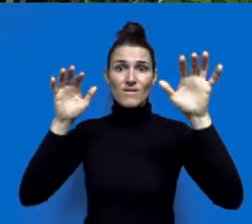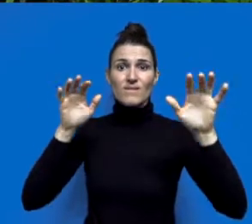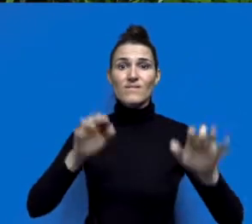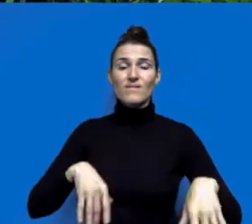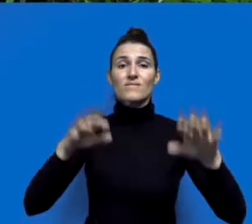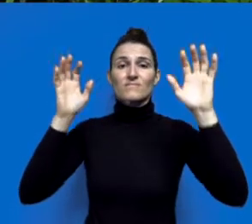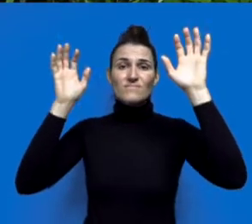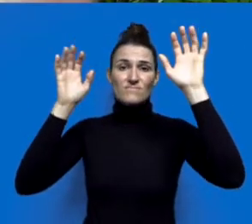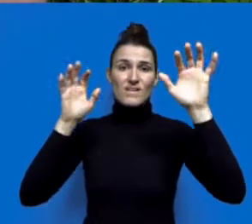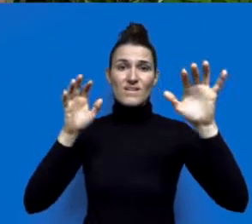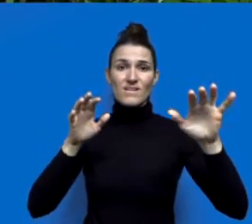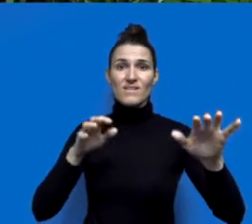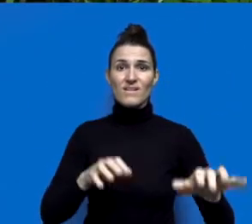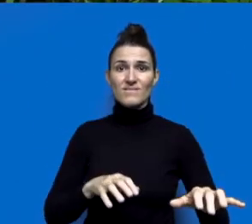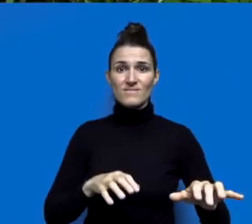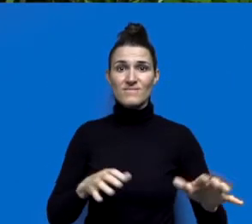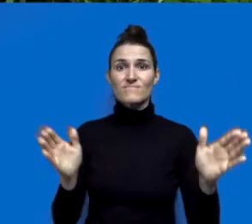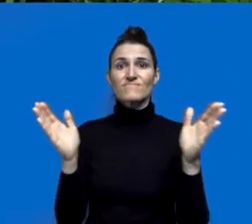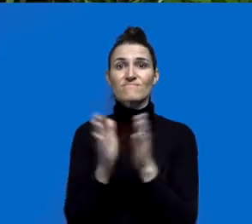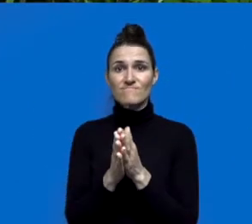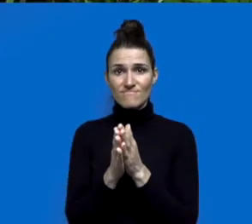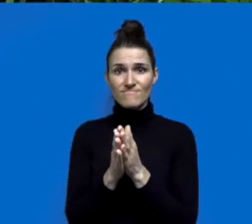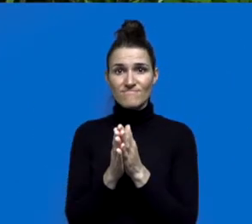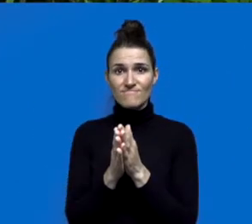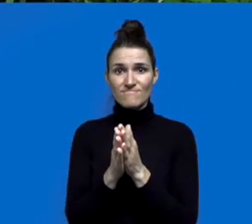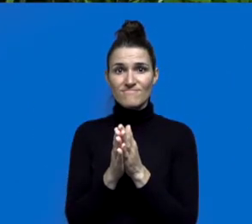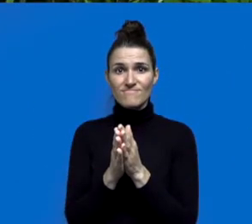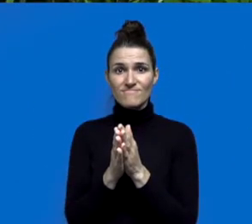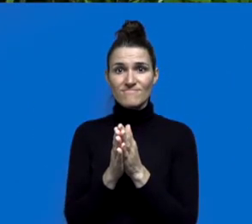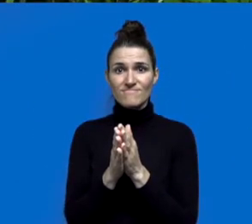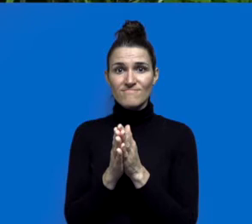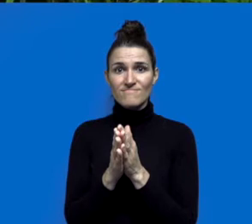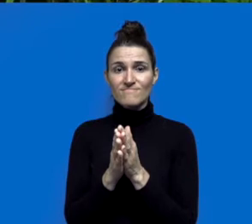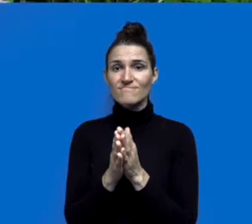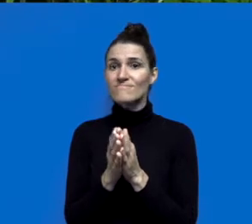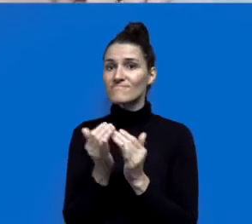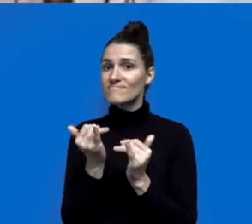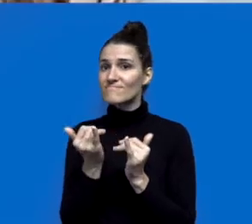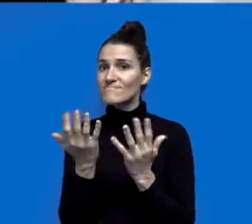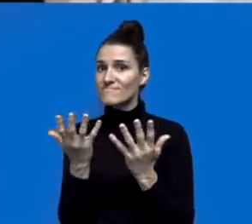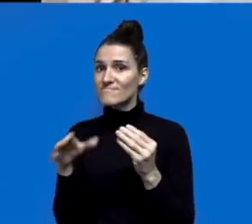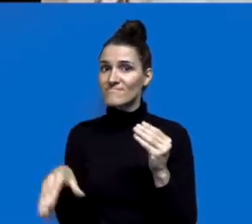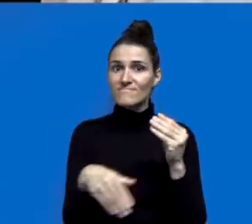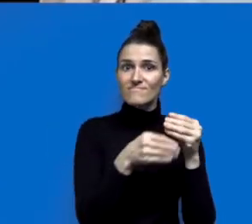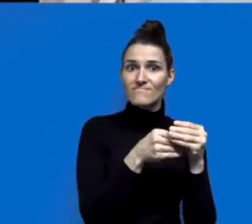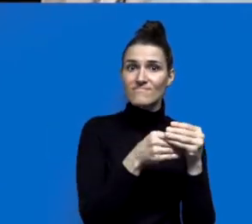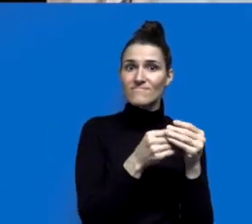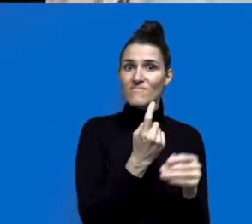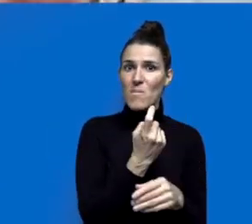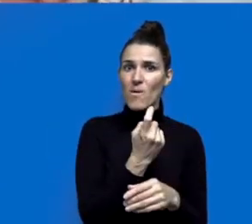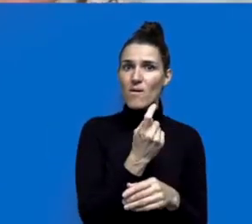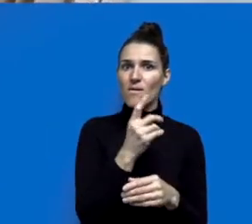drizzle, drizzle, drizzle, plop. How about 2 little raindrops? We have